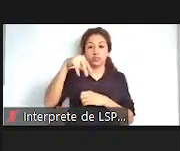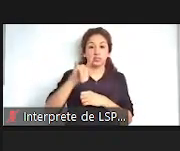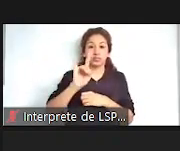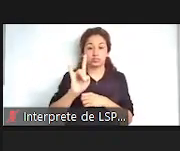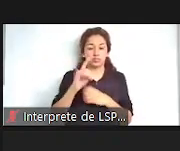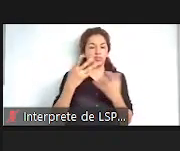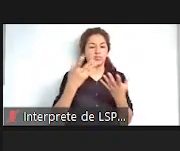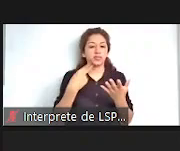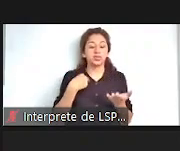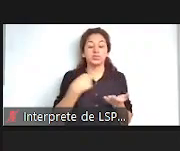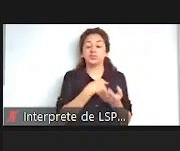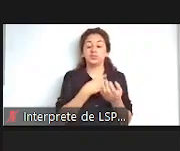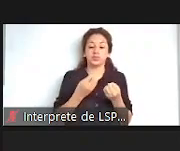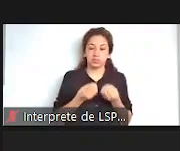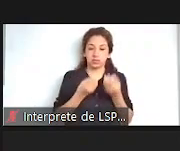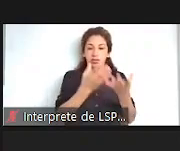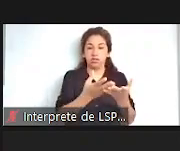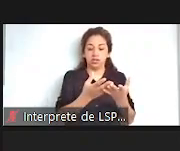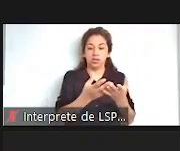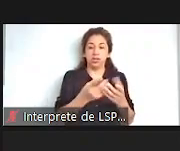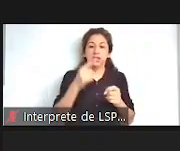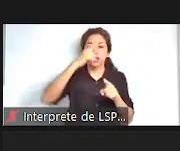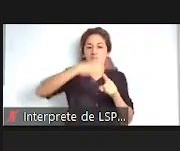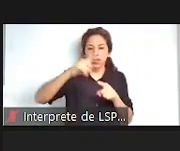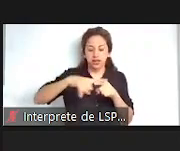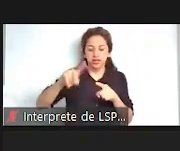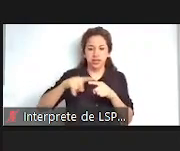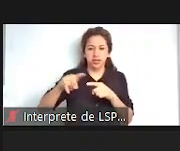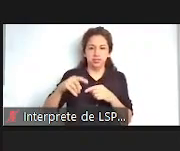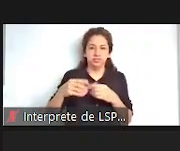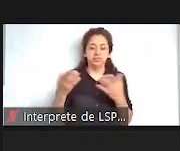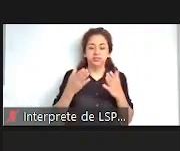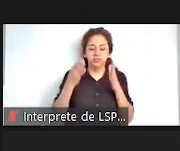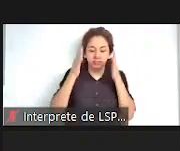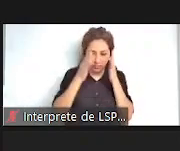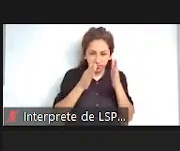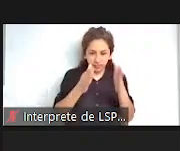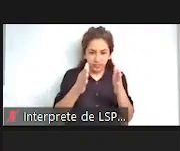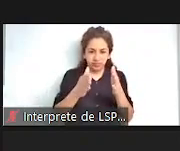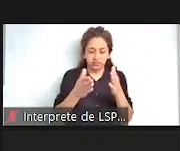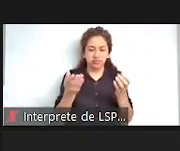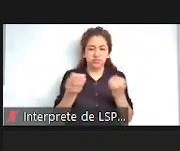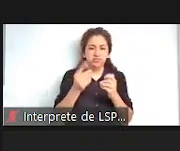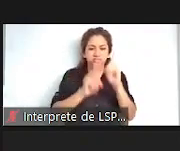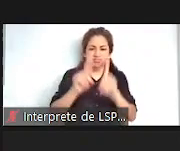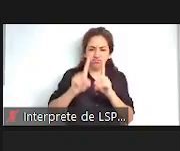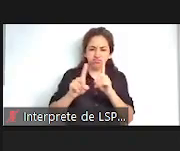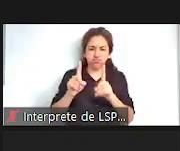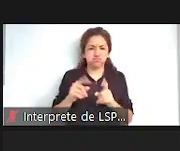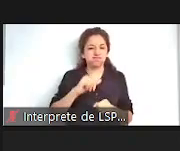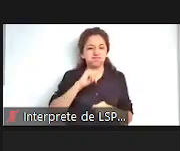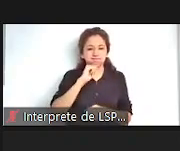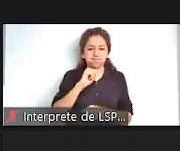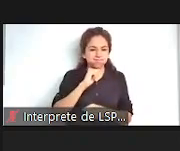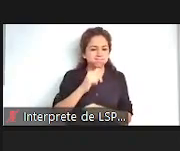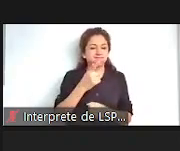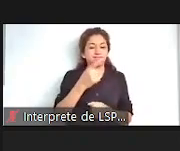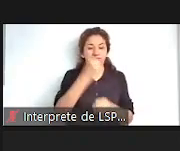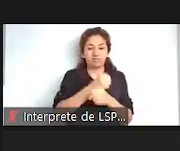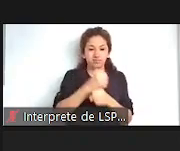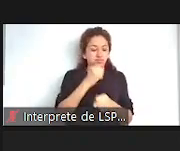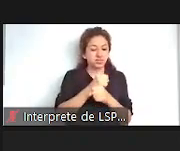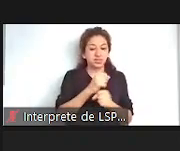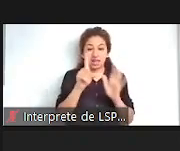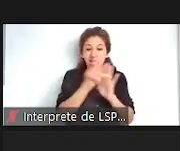rights and where we state the need to have the following approaches to see the